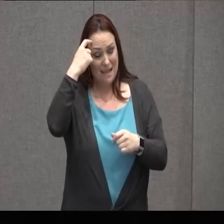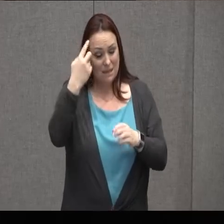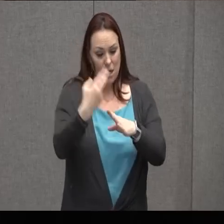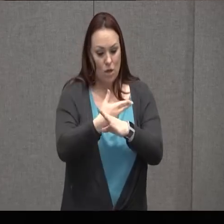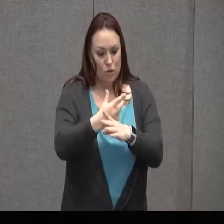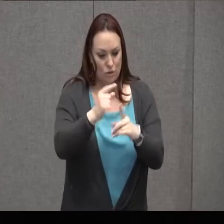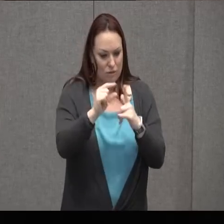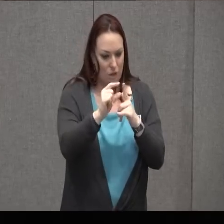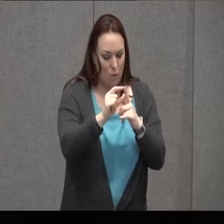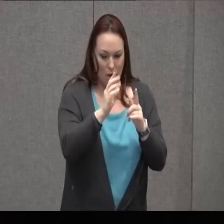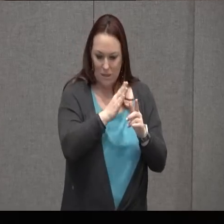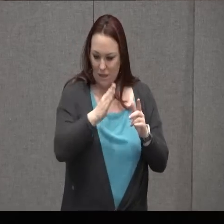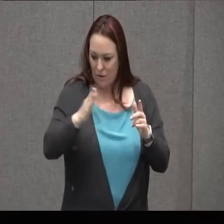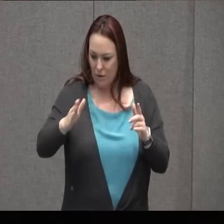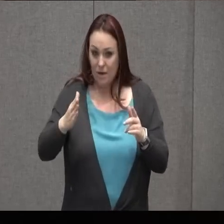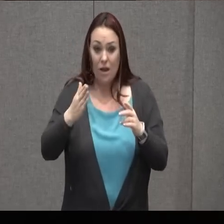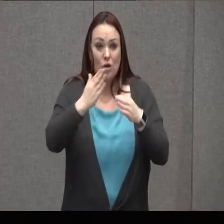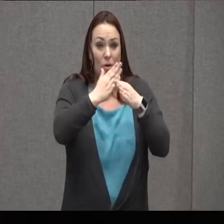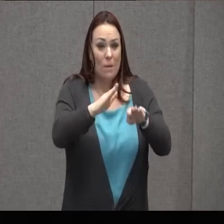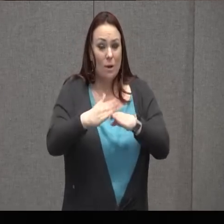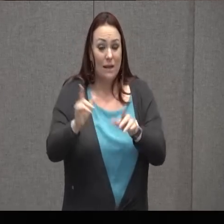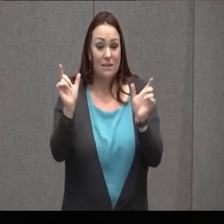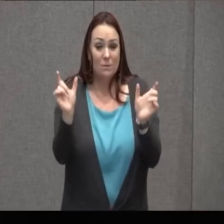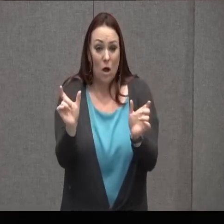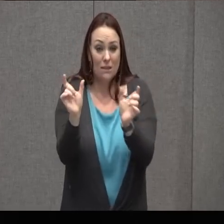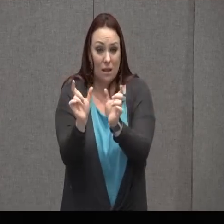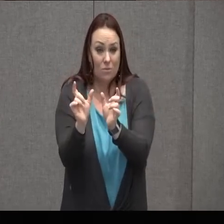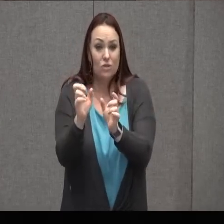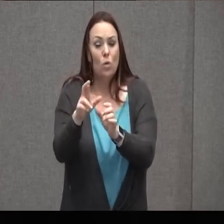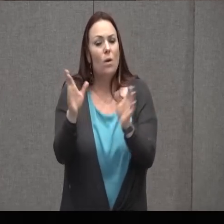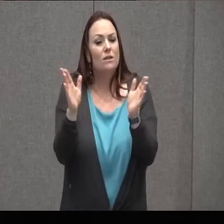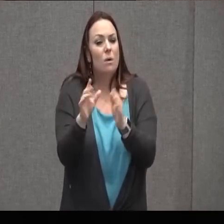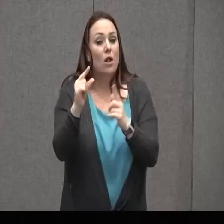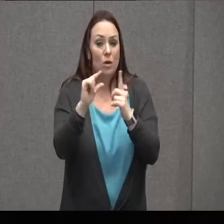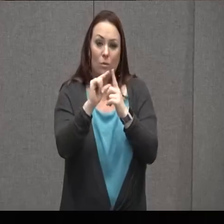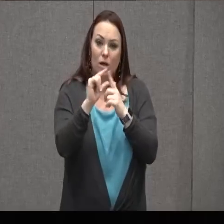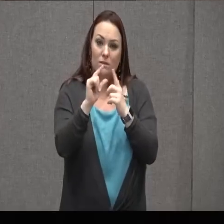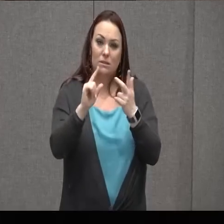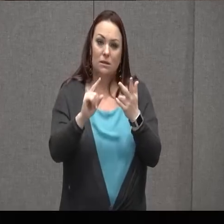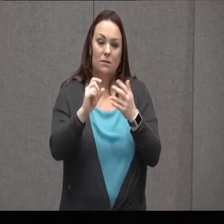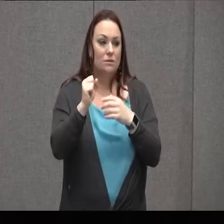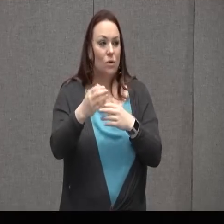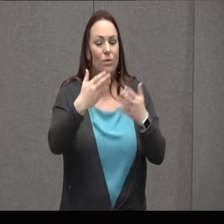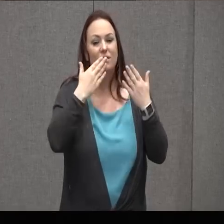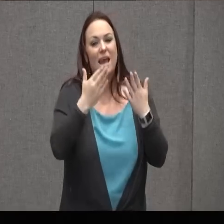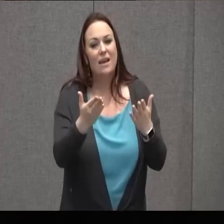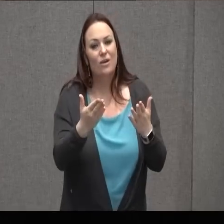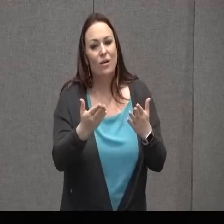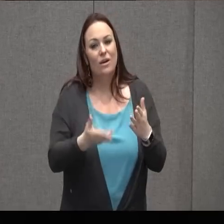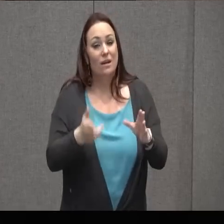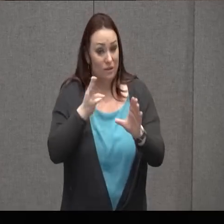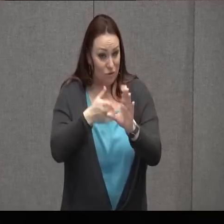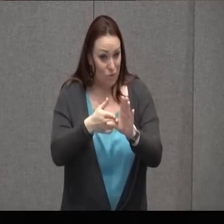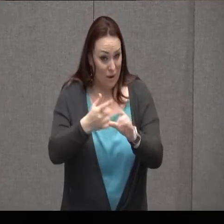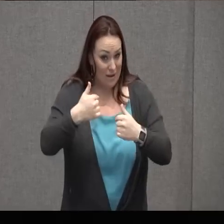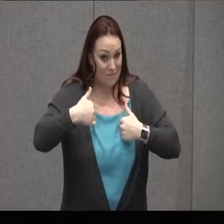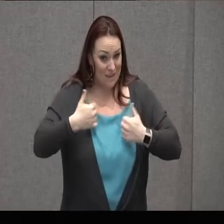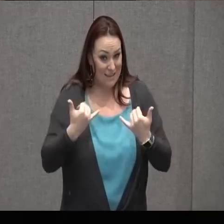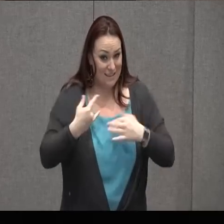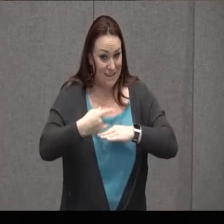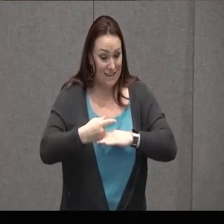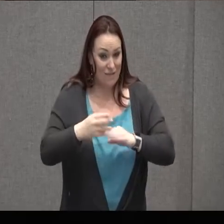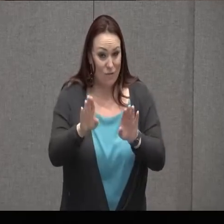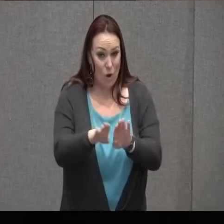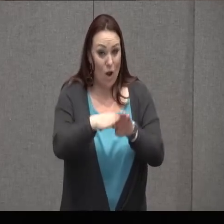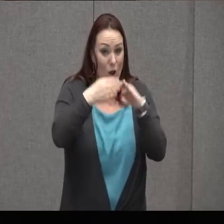break the word up into smaller syllables or smaller words. So thank you for joining me today for